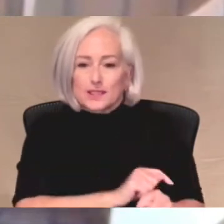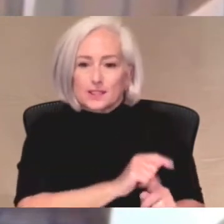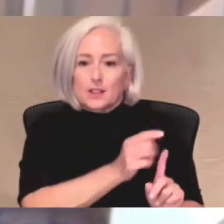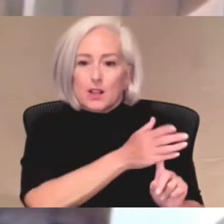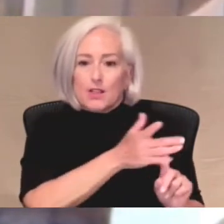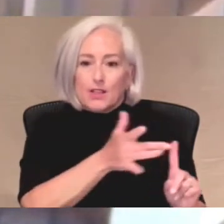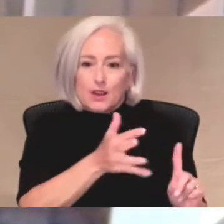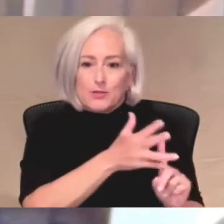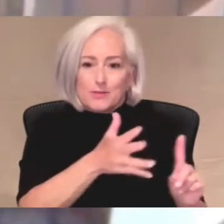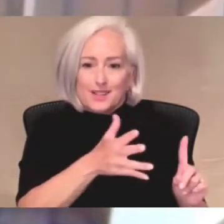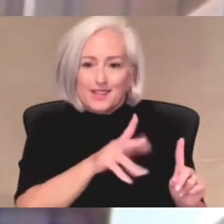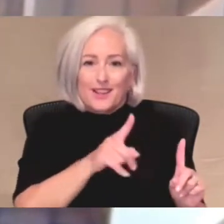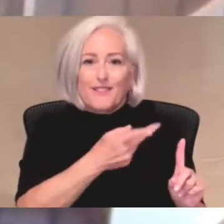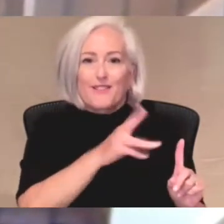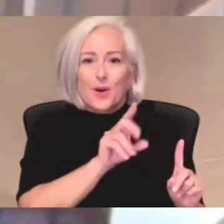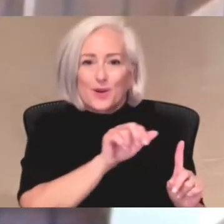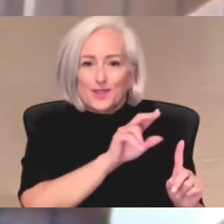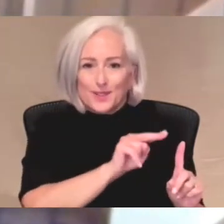sorry.